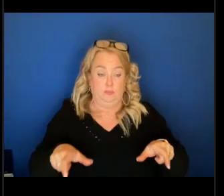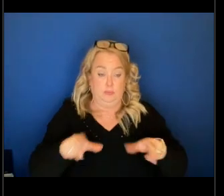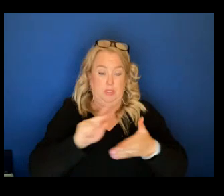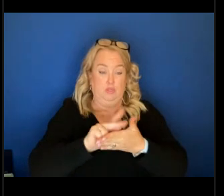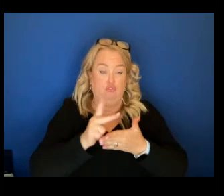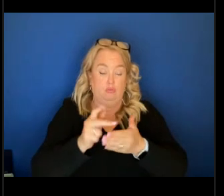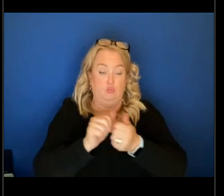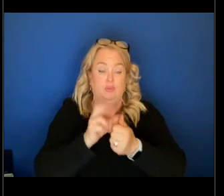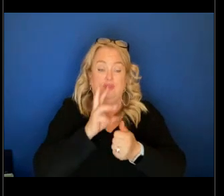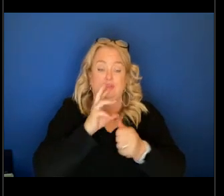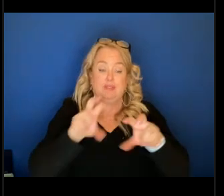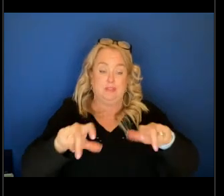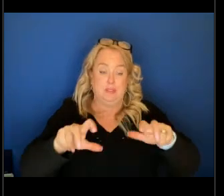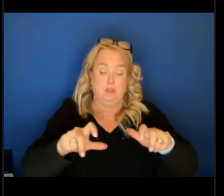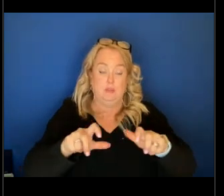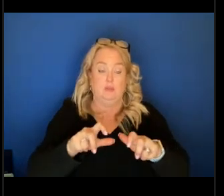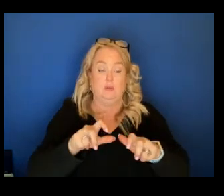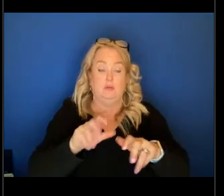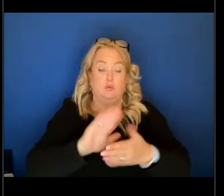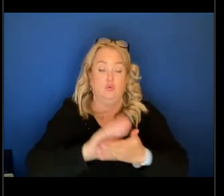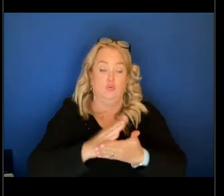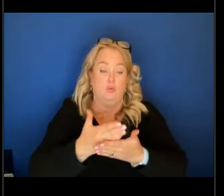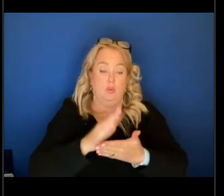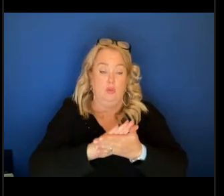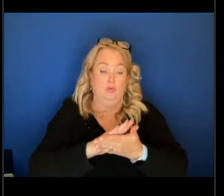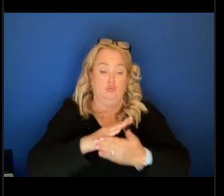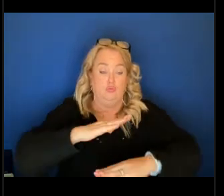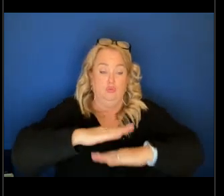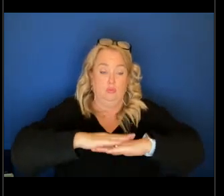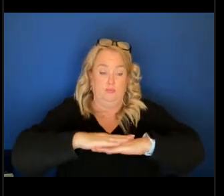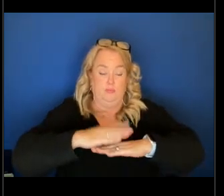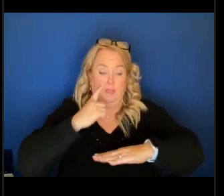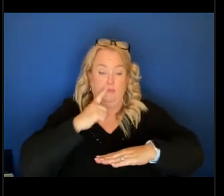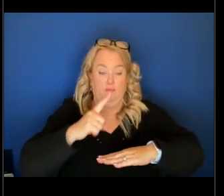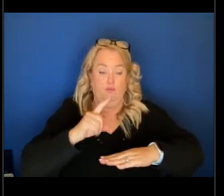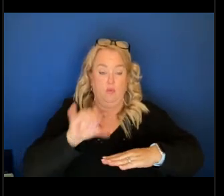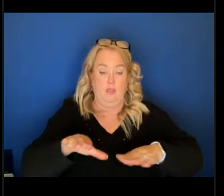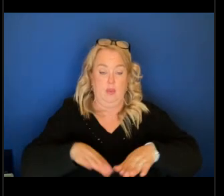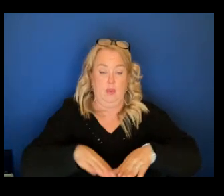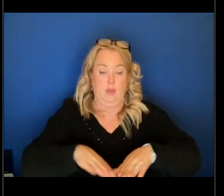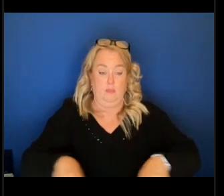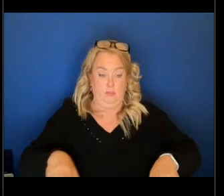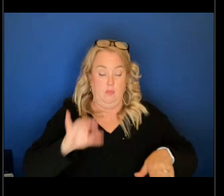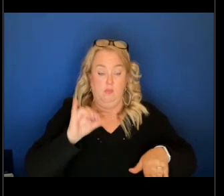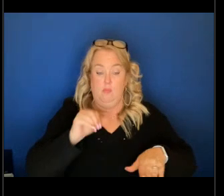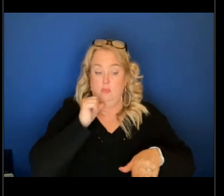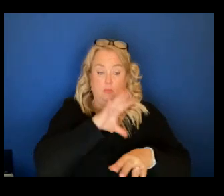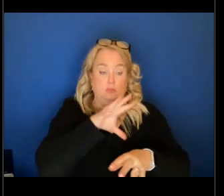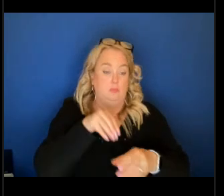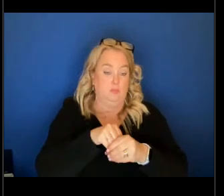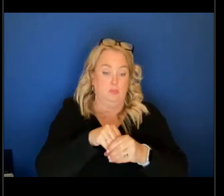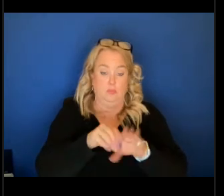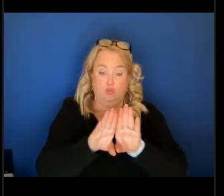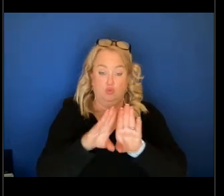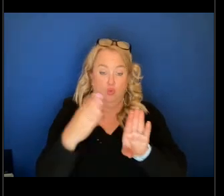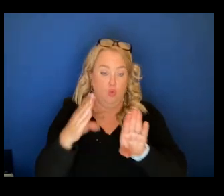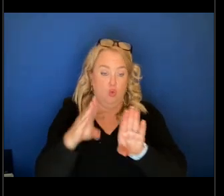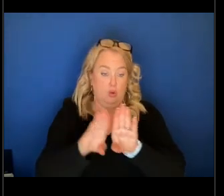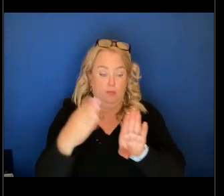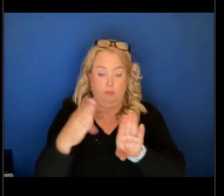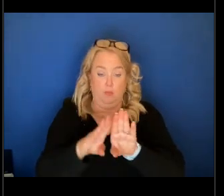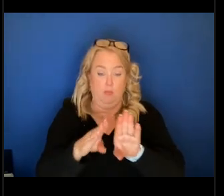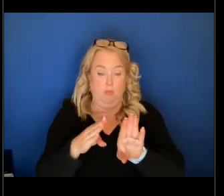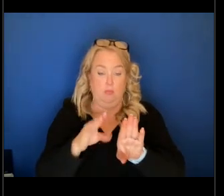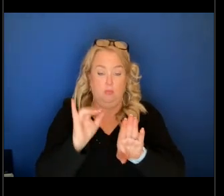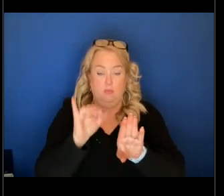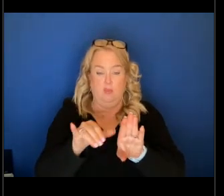sink, range, or cooktop at its base. And that does not include the door handles. The door handles